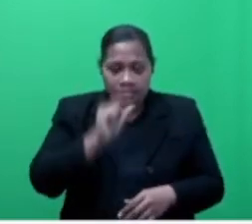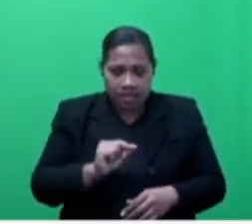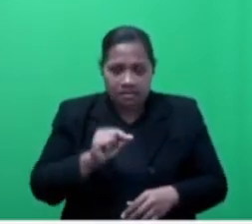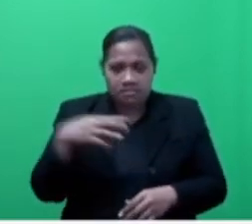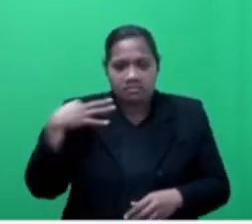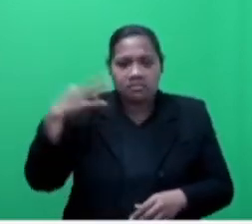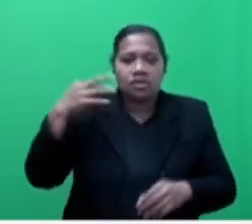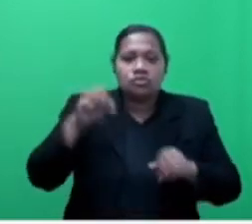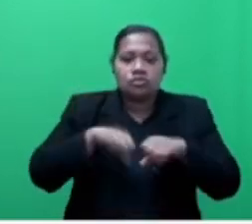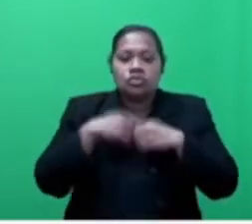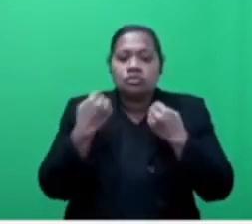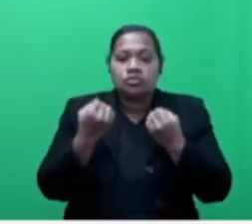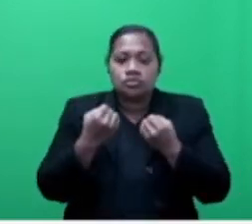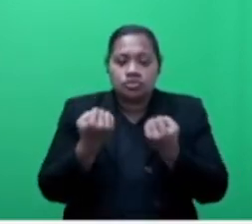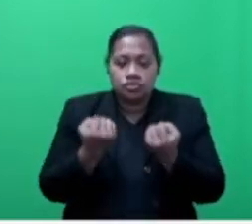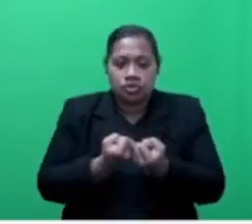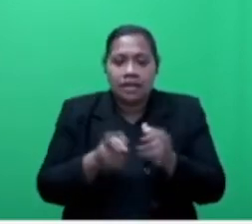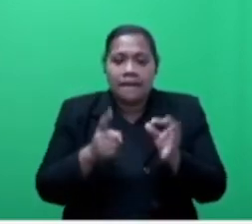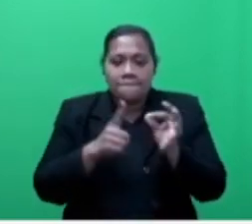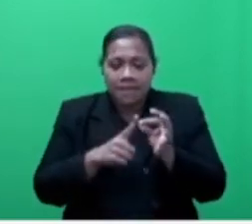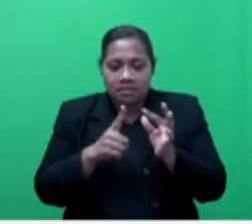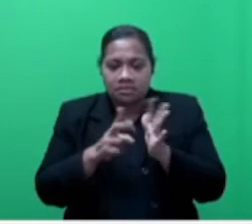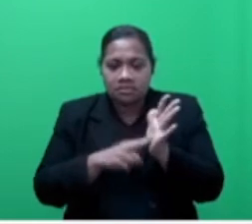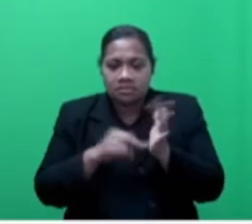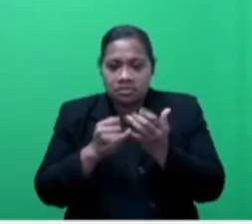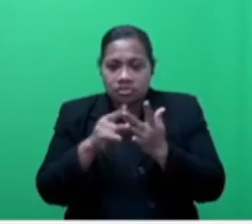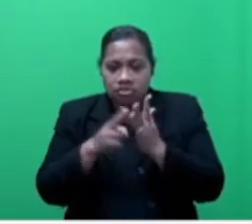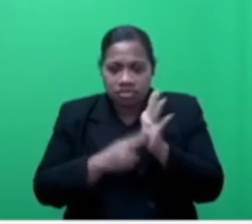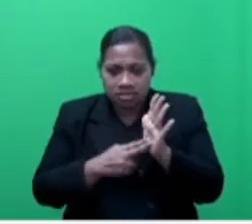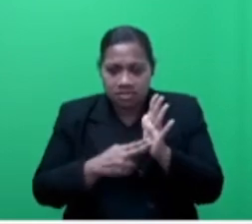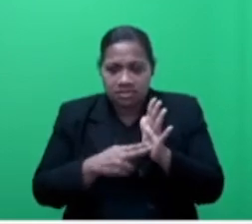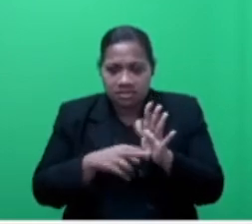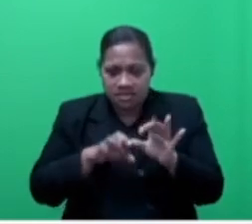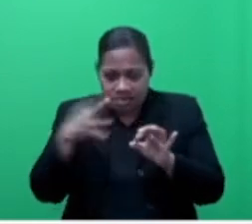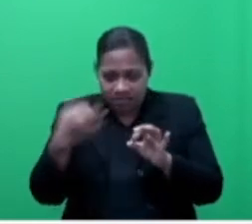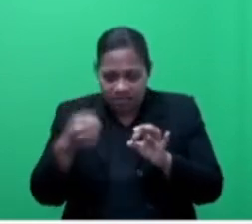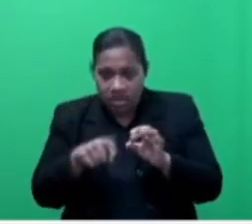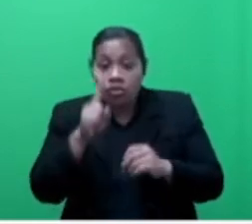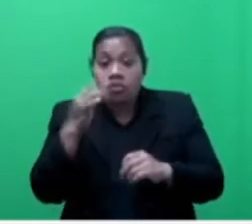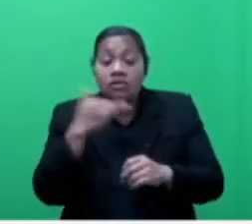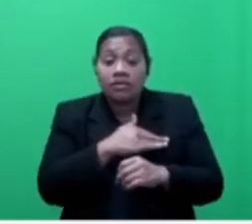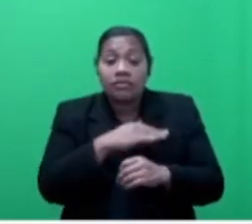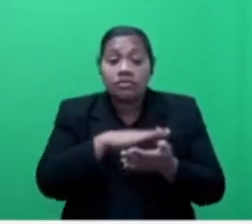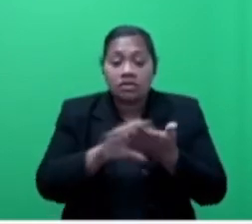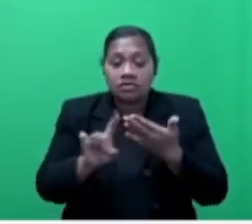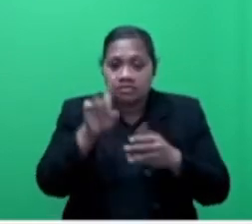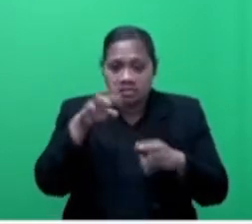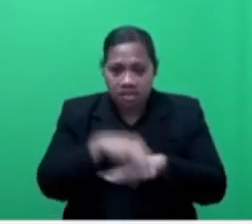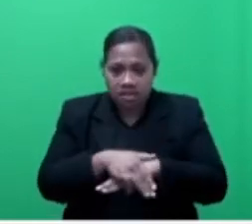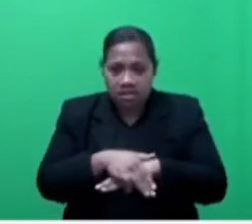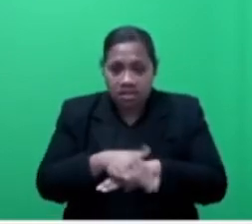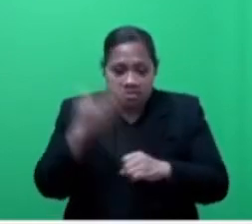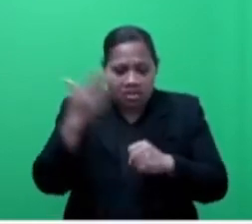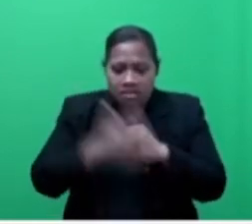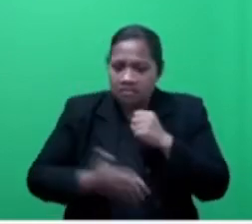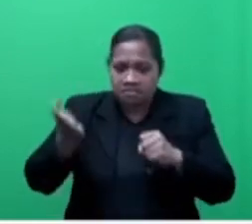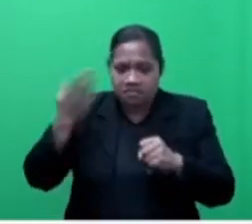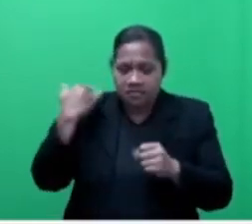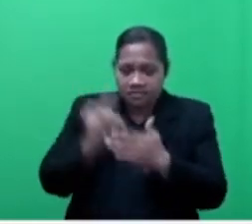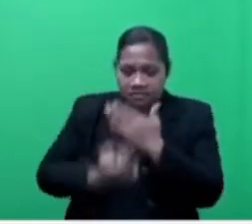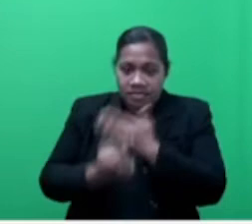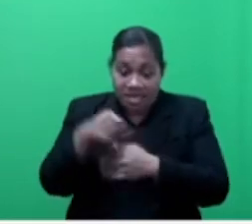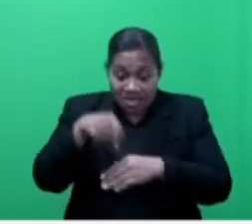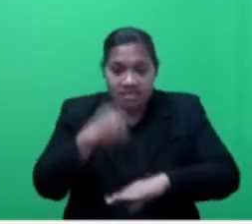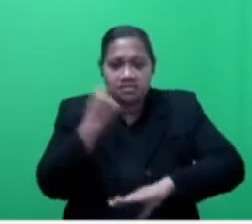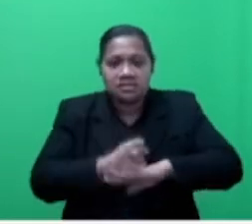social pension scheme per month, which is $100 per month. Never before. So this is a government that has put in place these